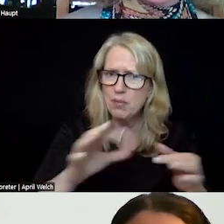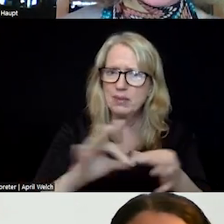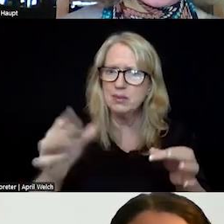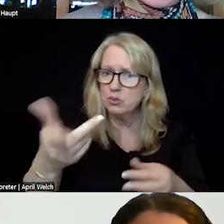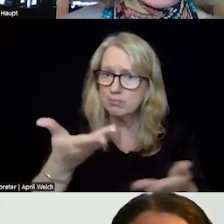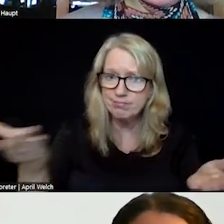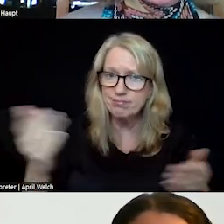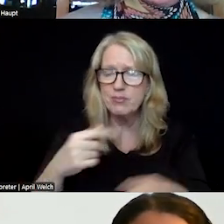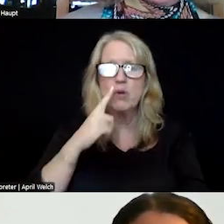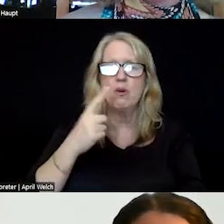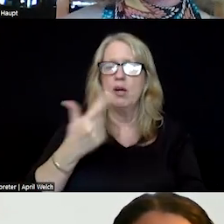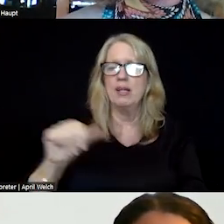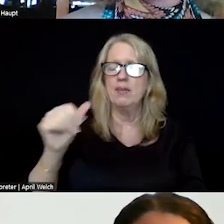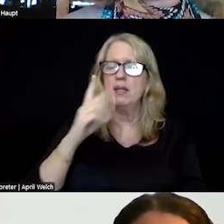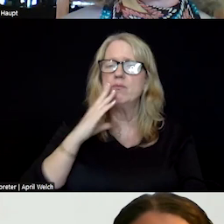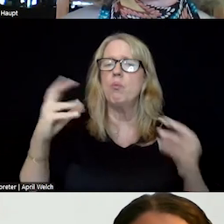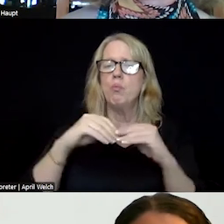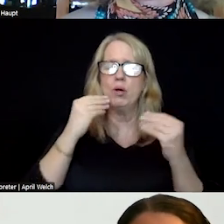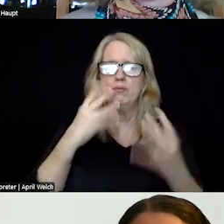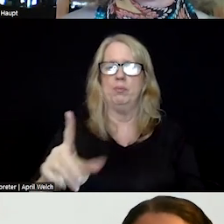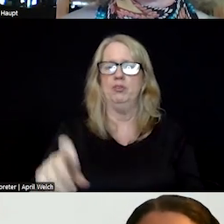this or any further information?